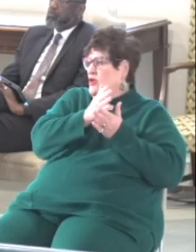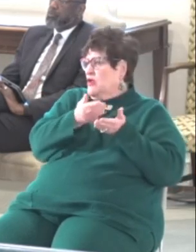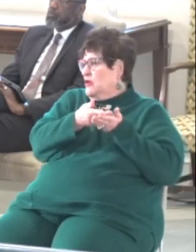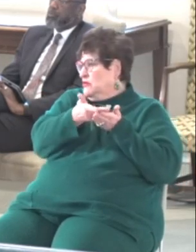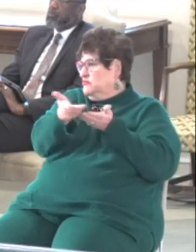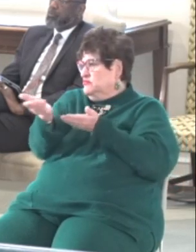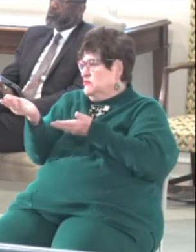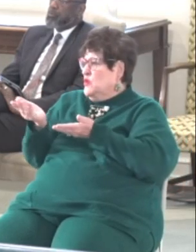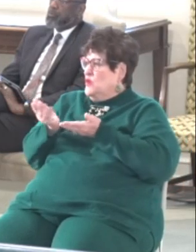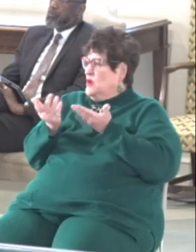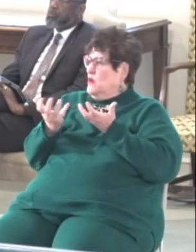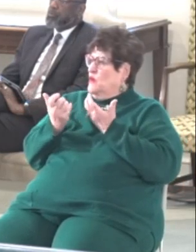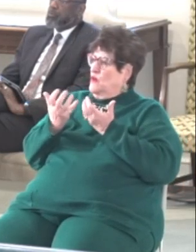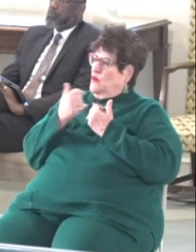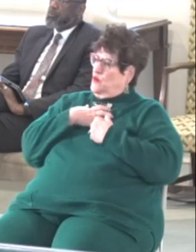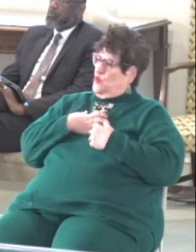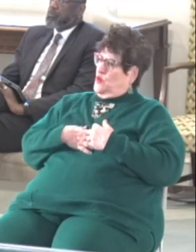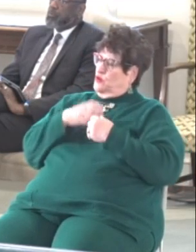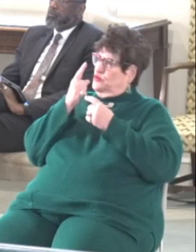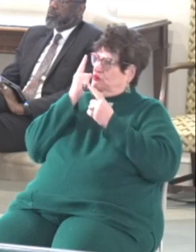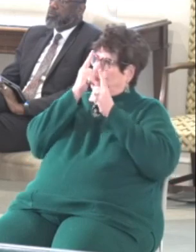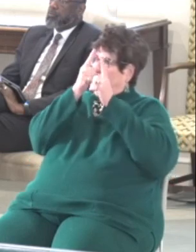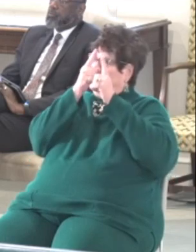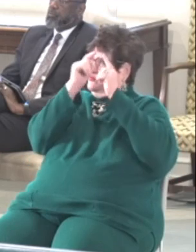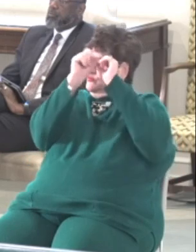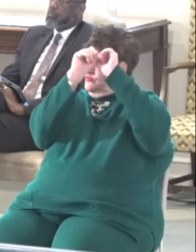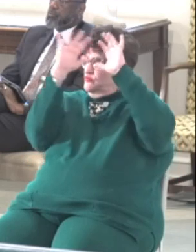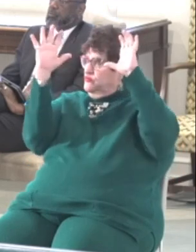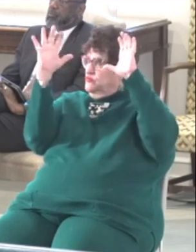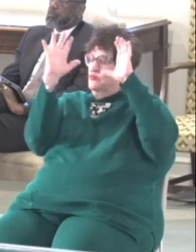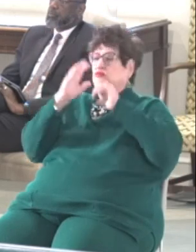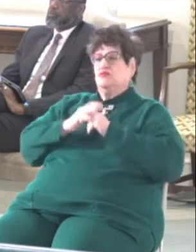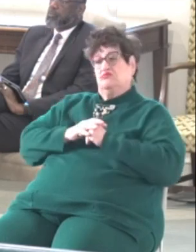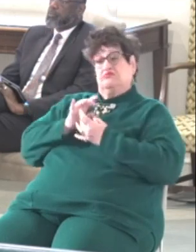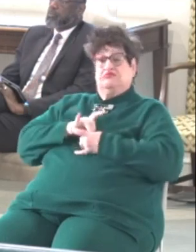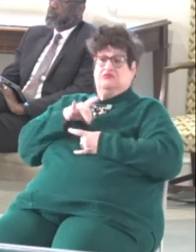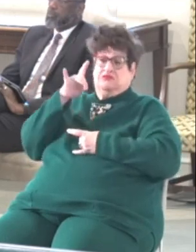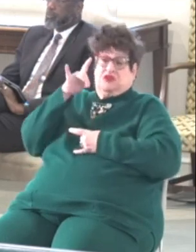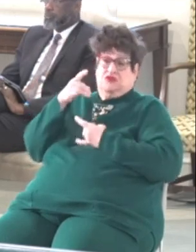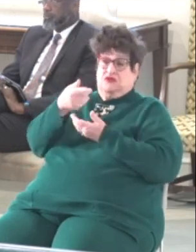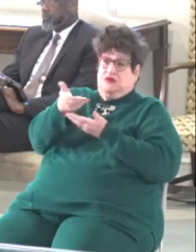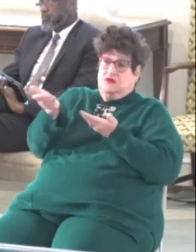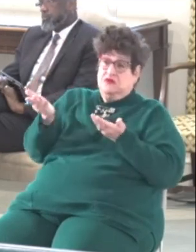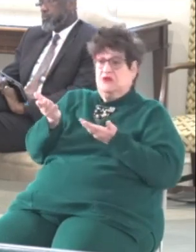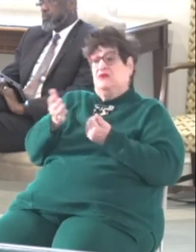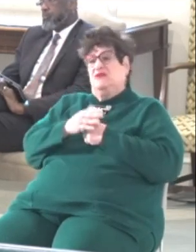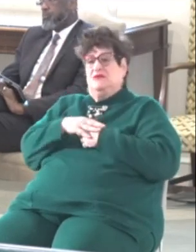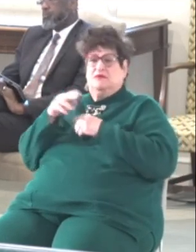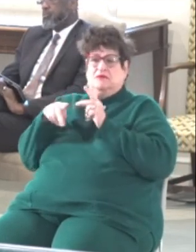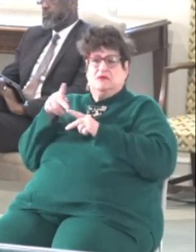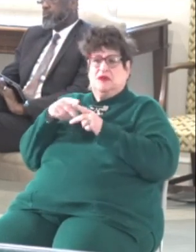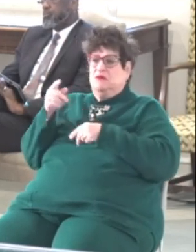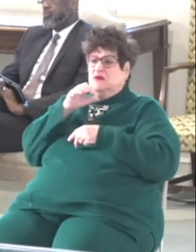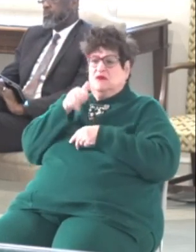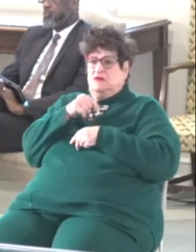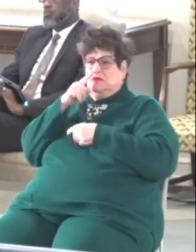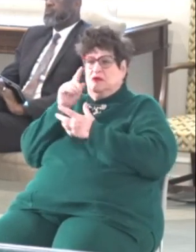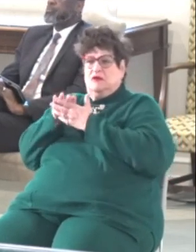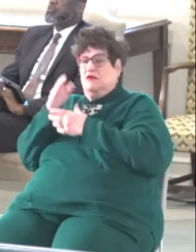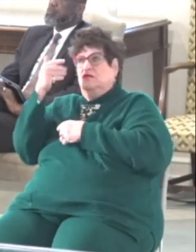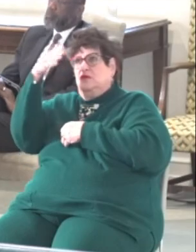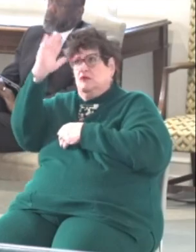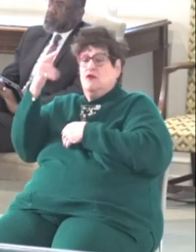their lives. Earth-based spirituality, those who are pagans and neo-pagans